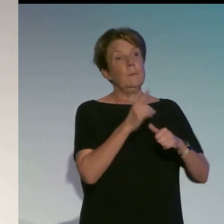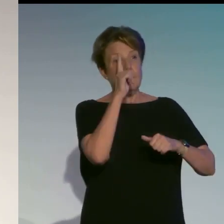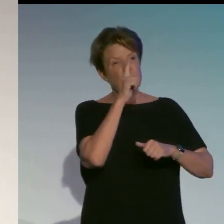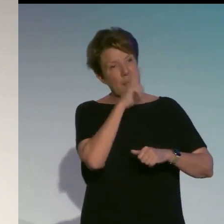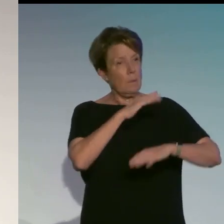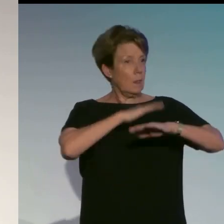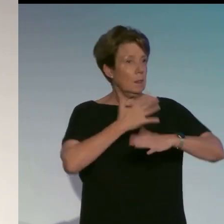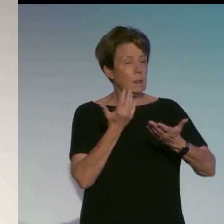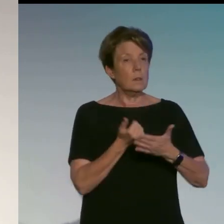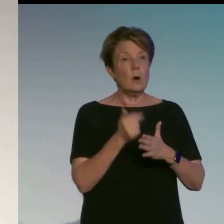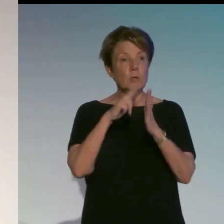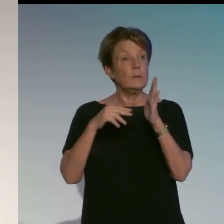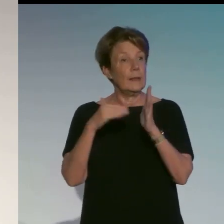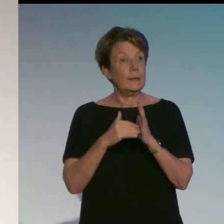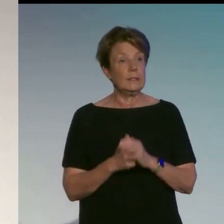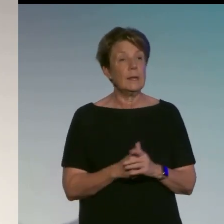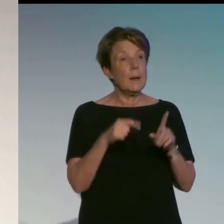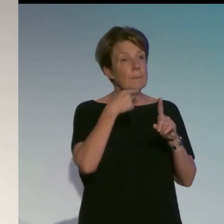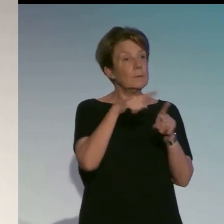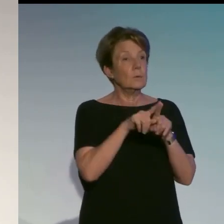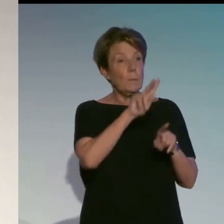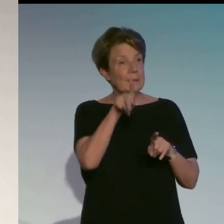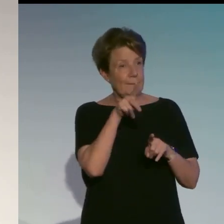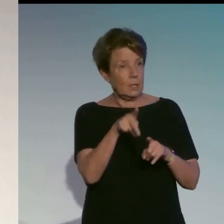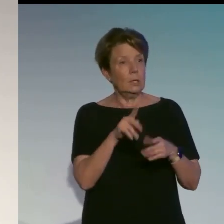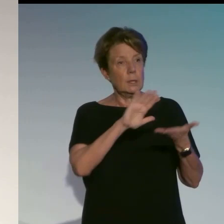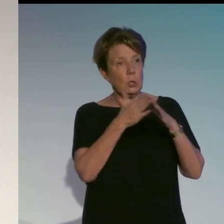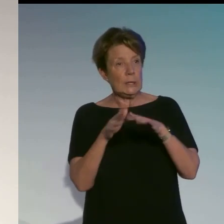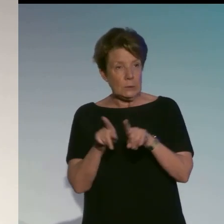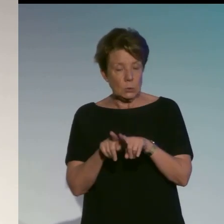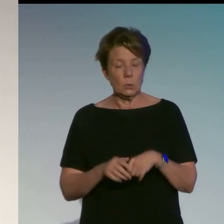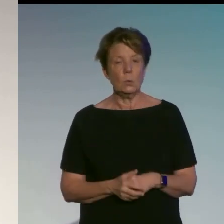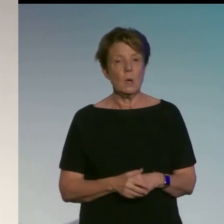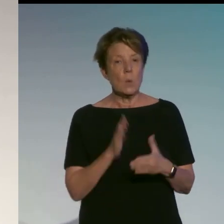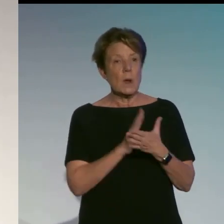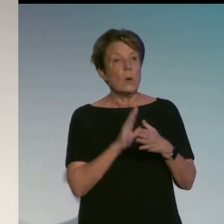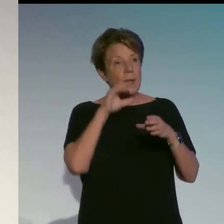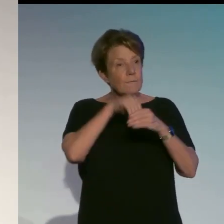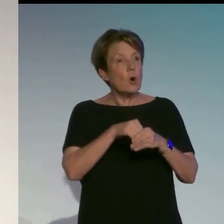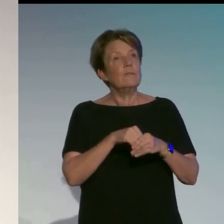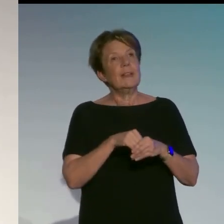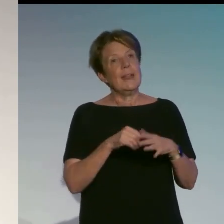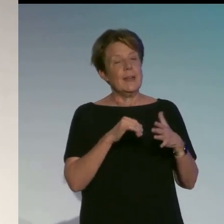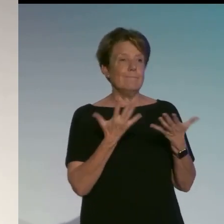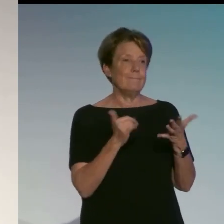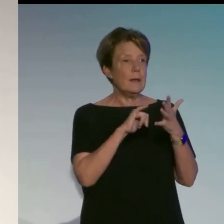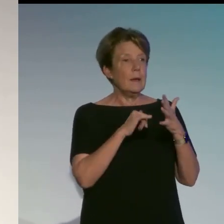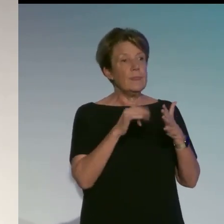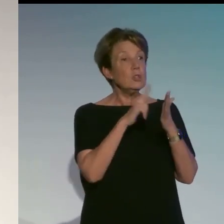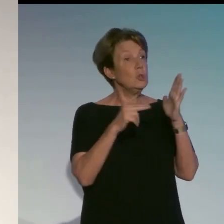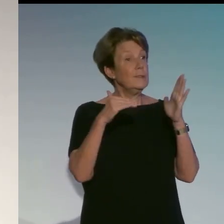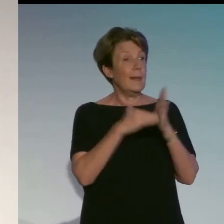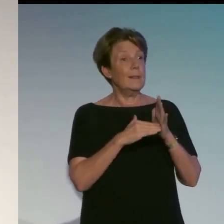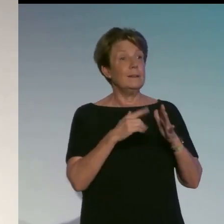Zealand, and Pacific and ethnic communities as well. So I need to say this because we're a part of the state apparatus, and so we're part of a